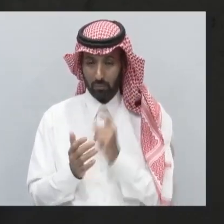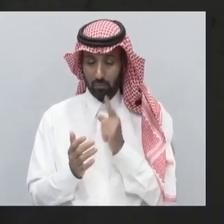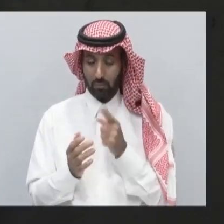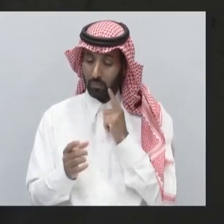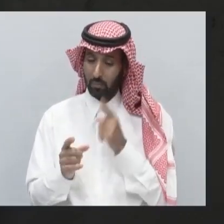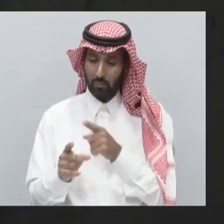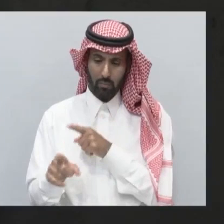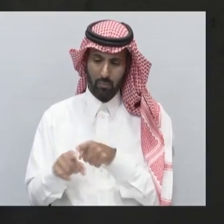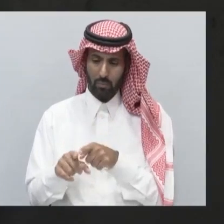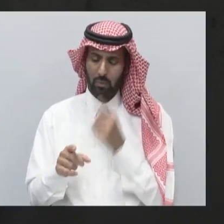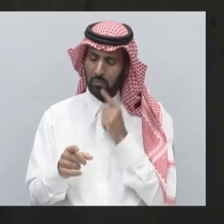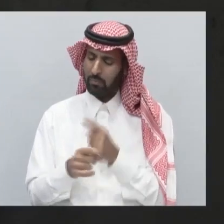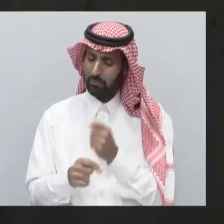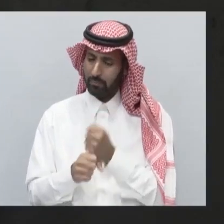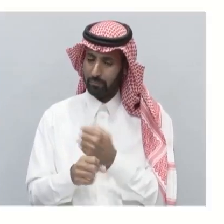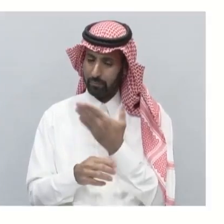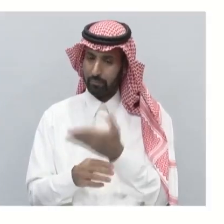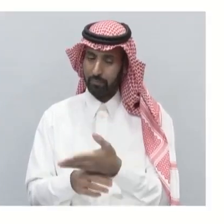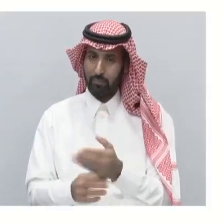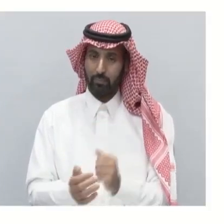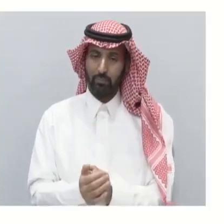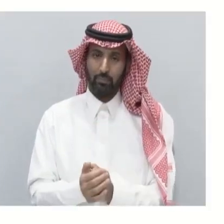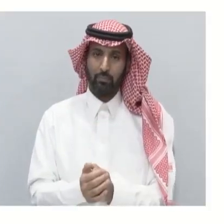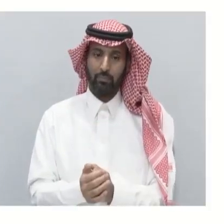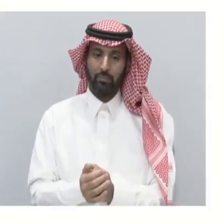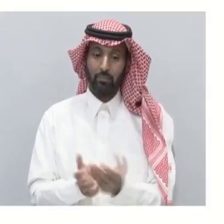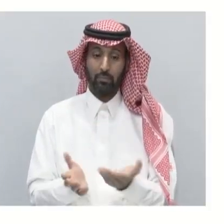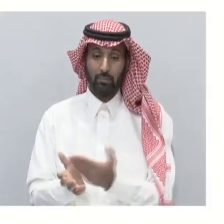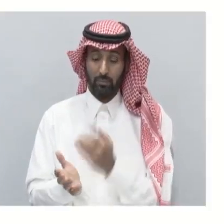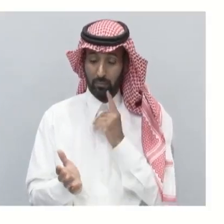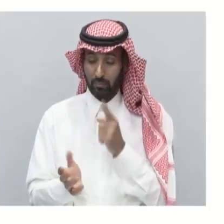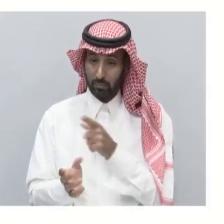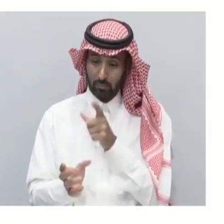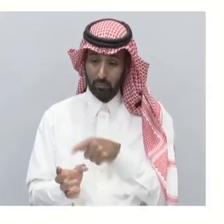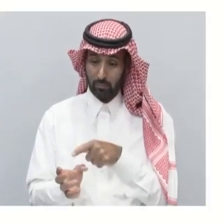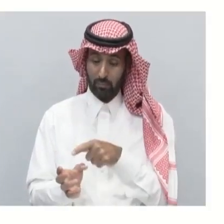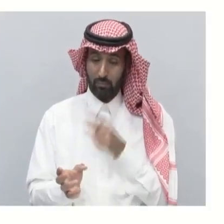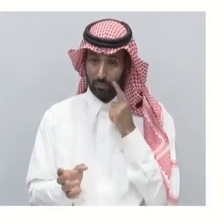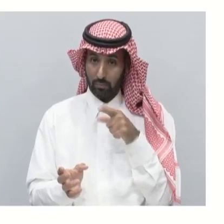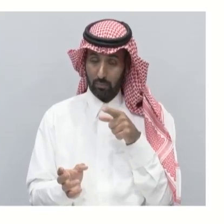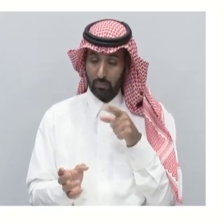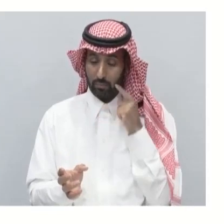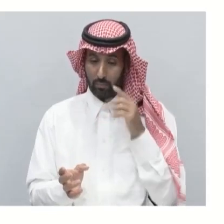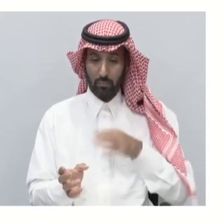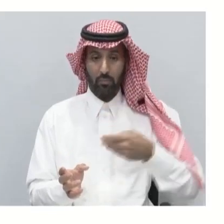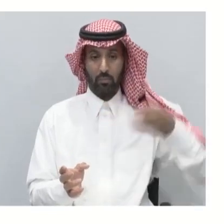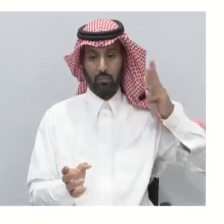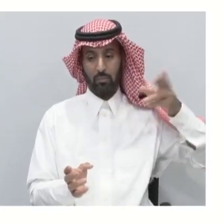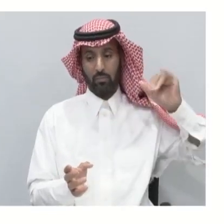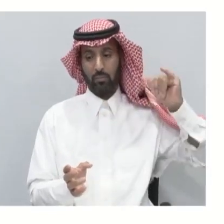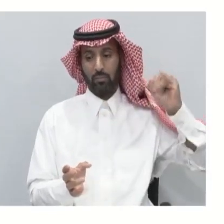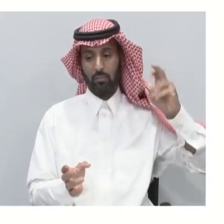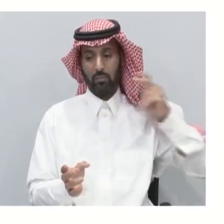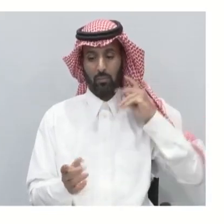a formal or informal letter. And we have applied this one on Brian and Adil's